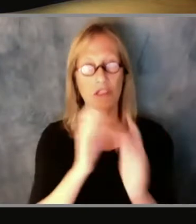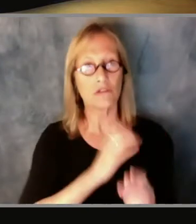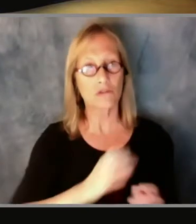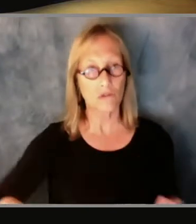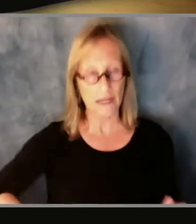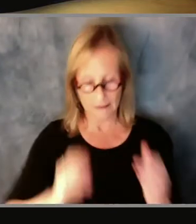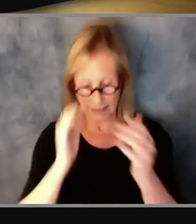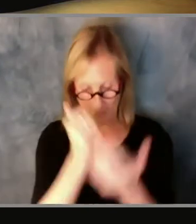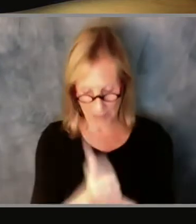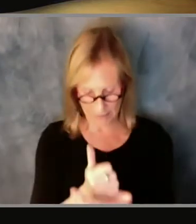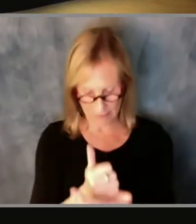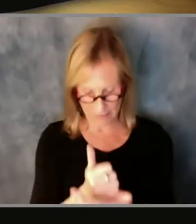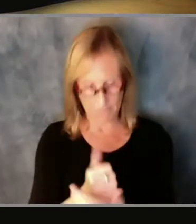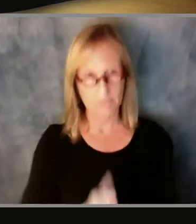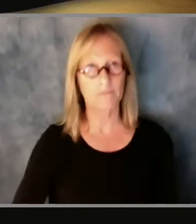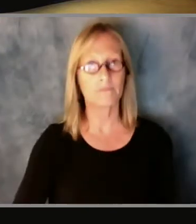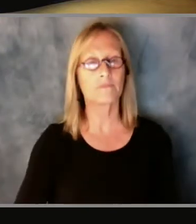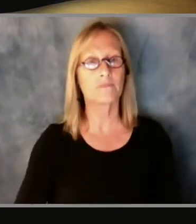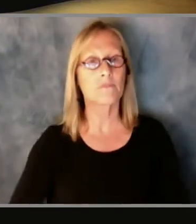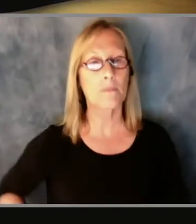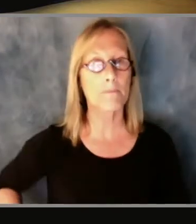Amen.